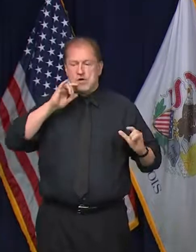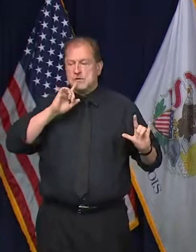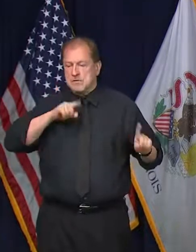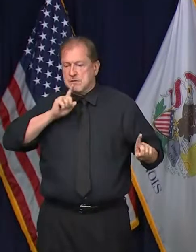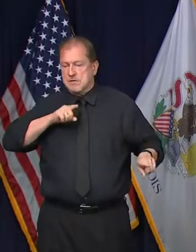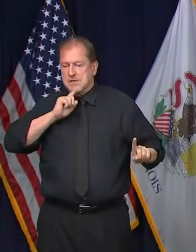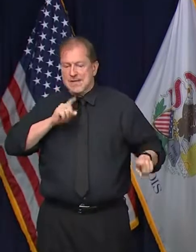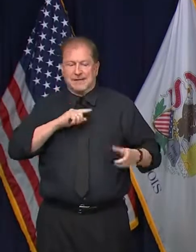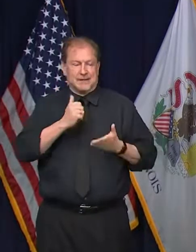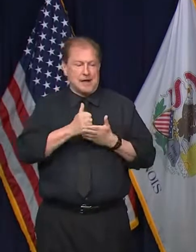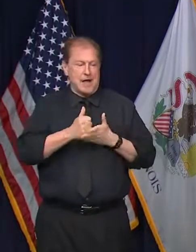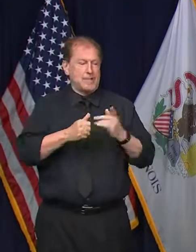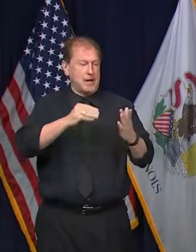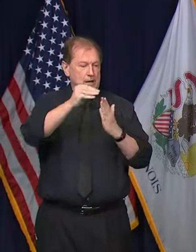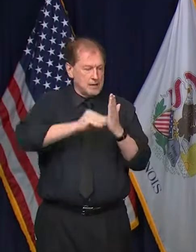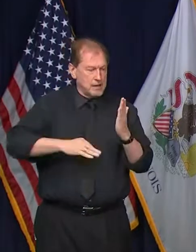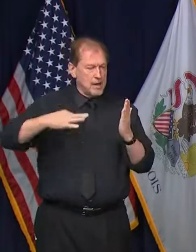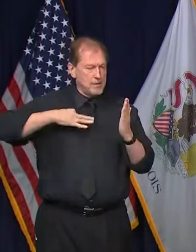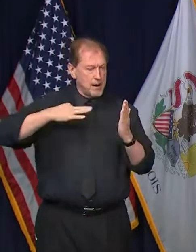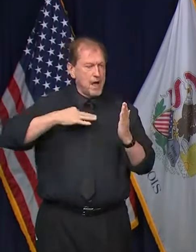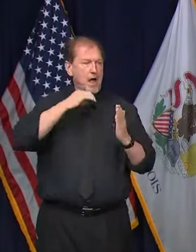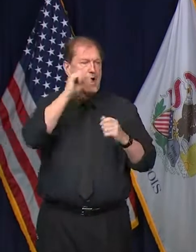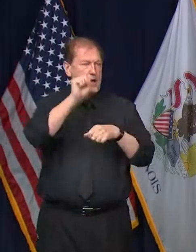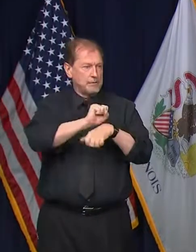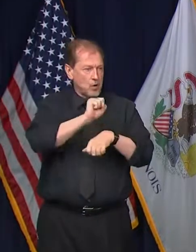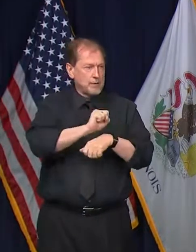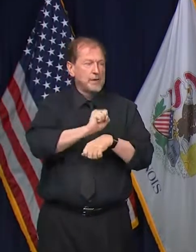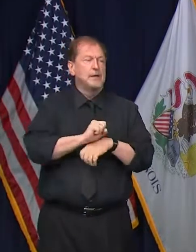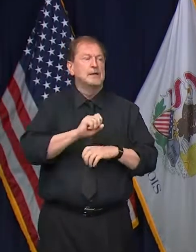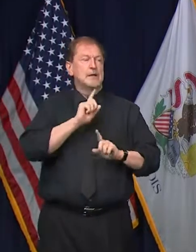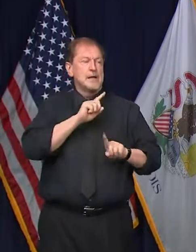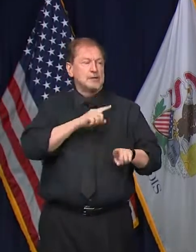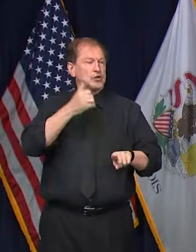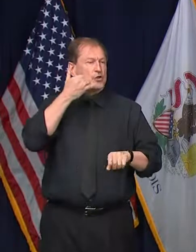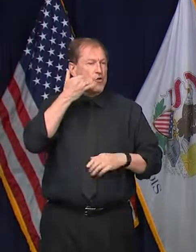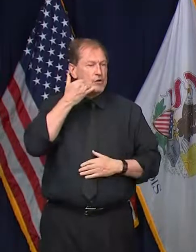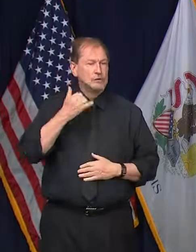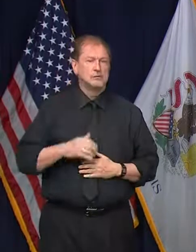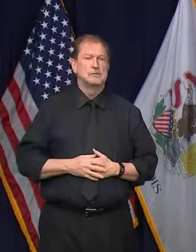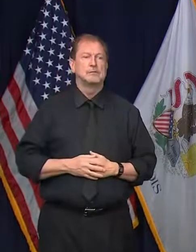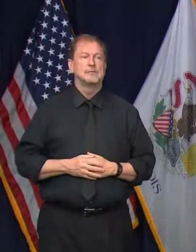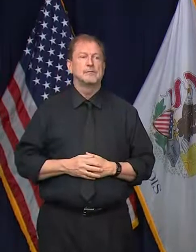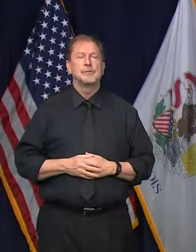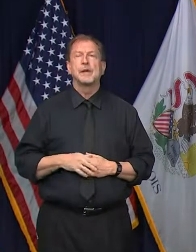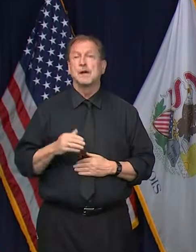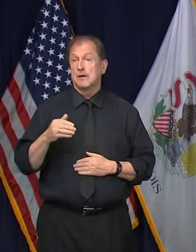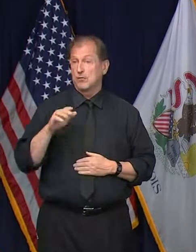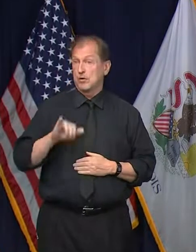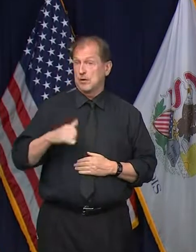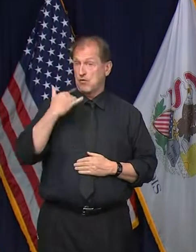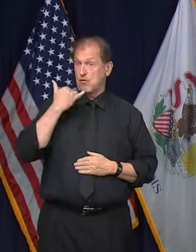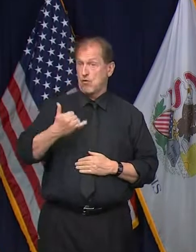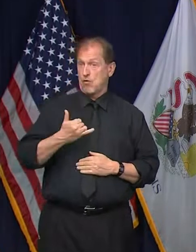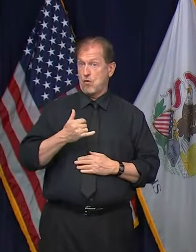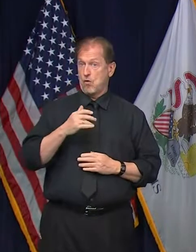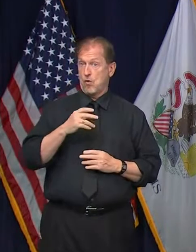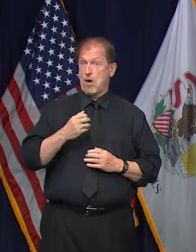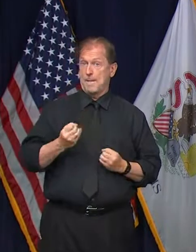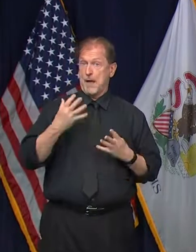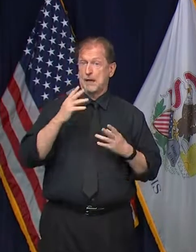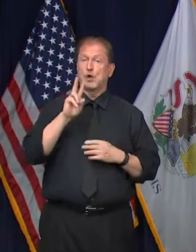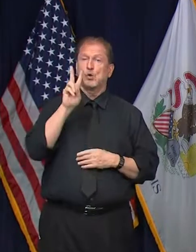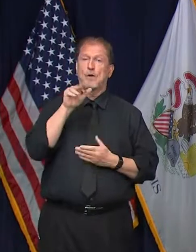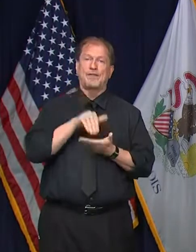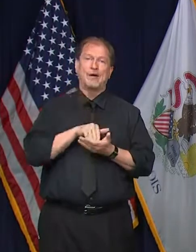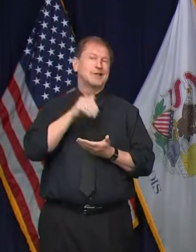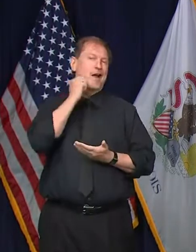systems in, so people are getting their calls answered at about the clip of 2,000 per day. And we